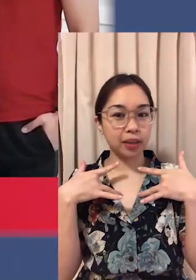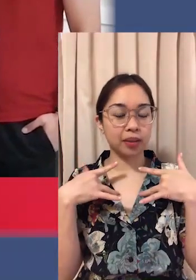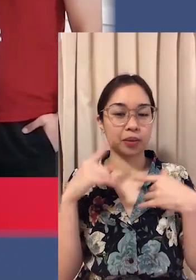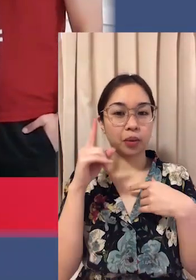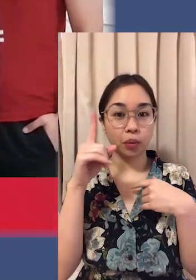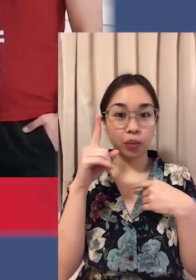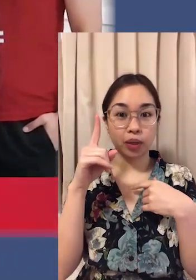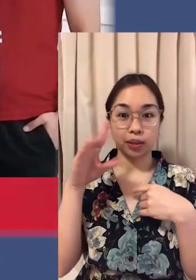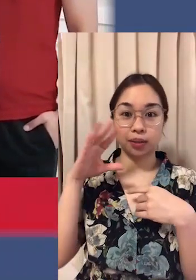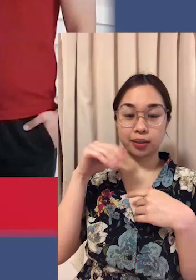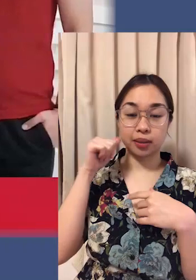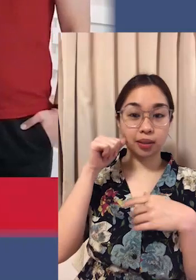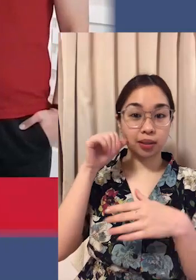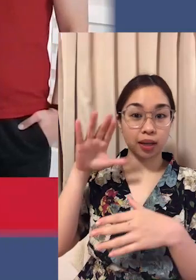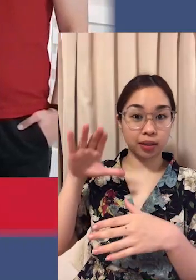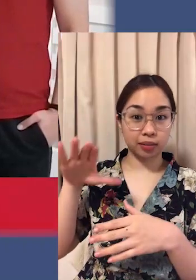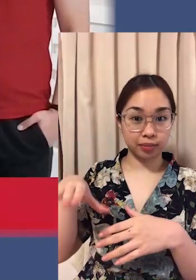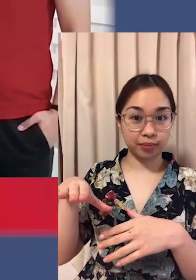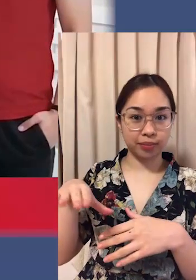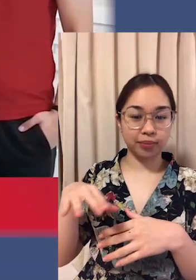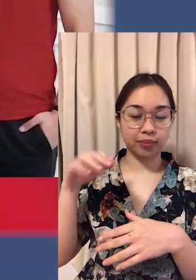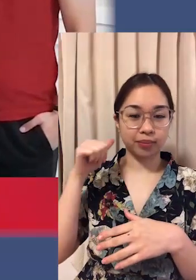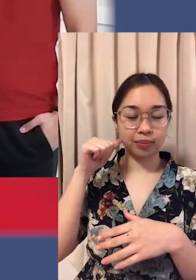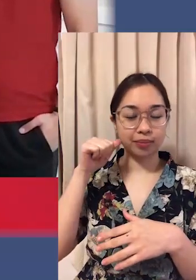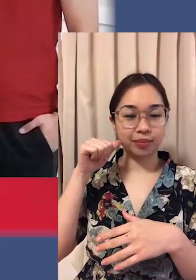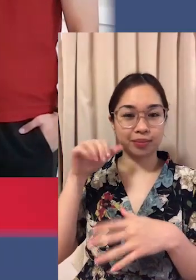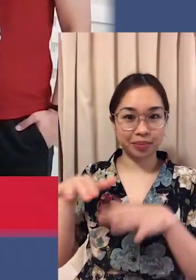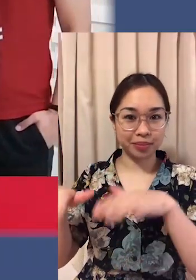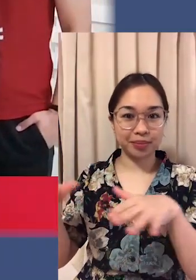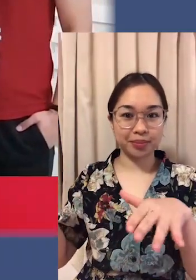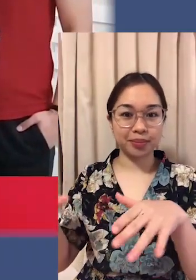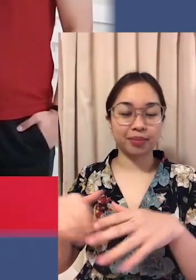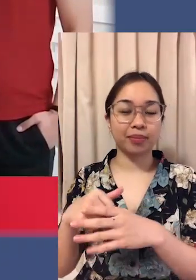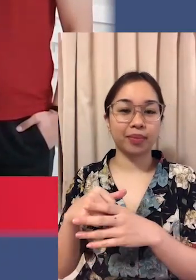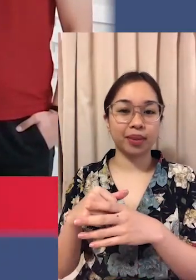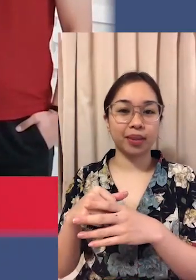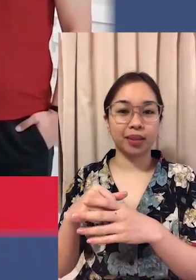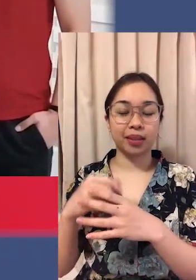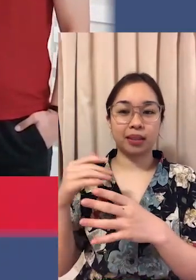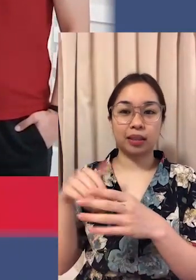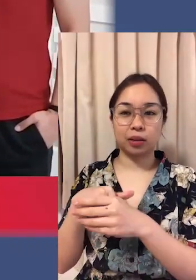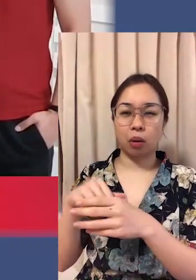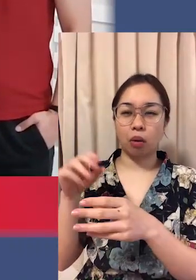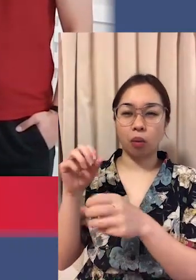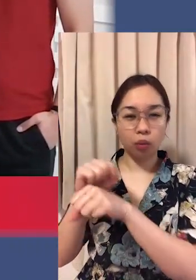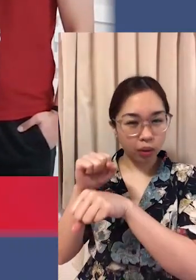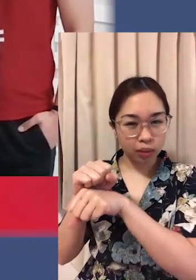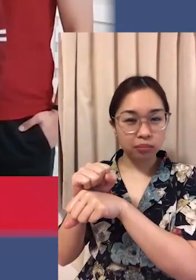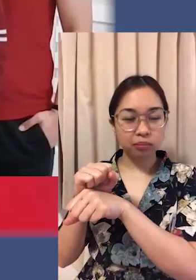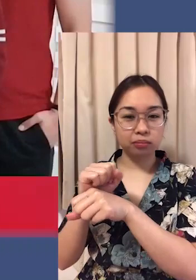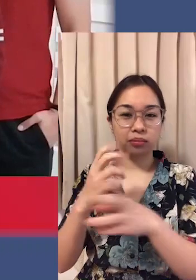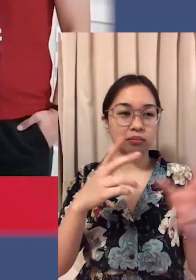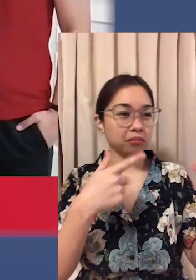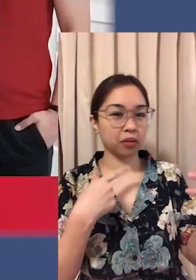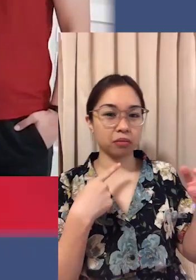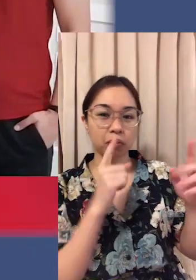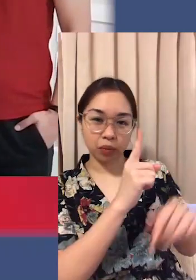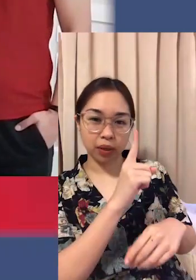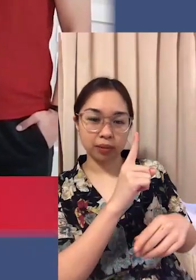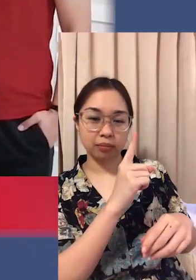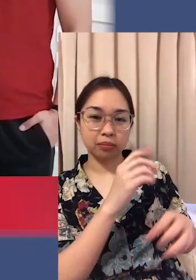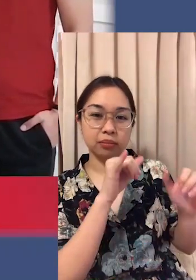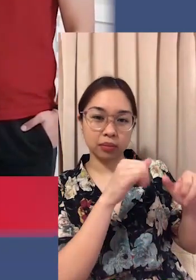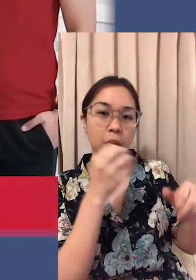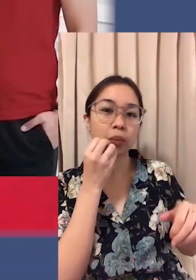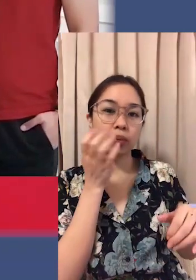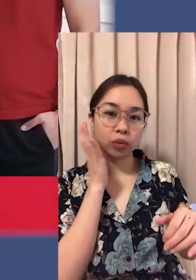is working at home, the other two are exposed in their workplace. But thank God, both of them tested negative for COVID. Yes,